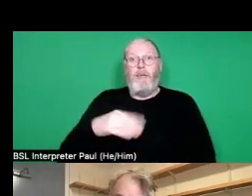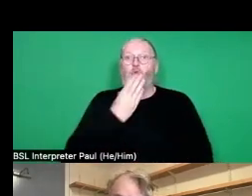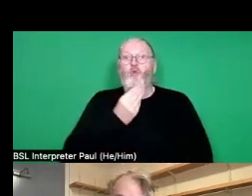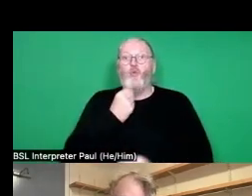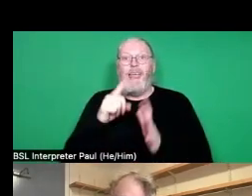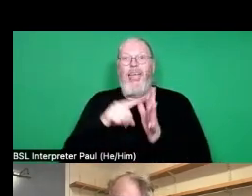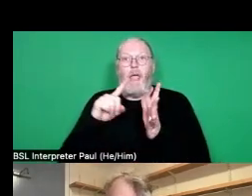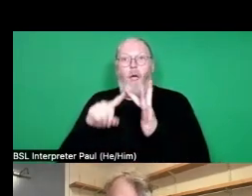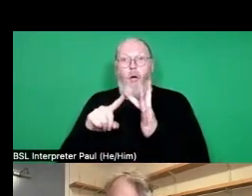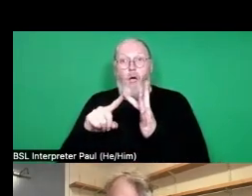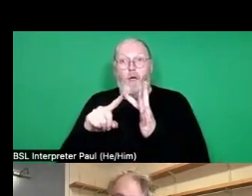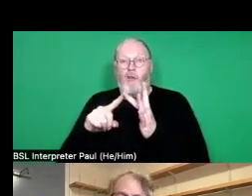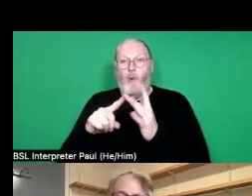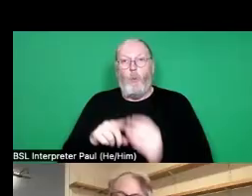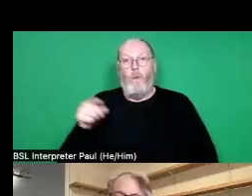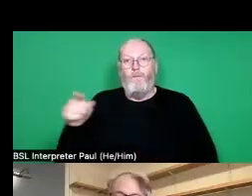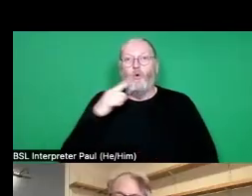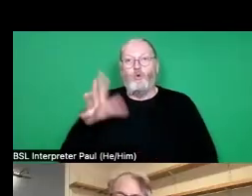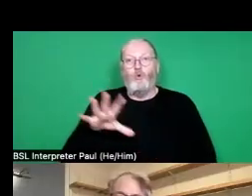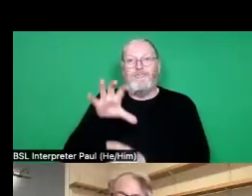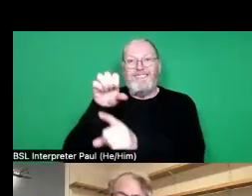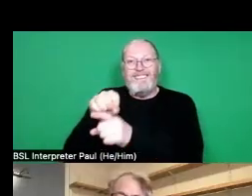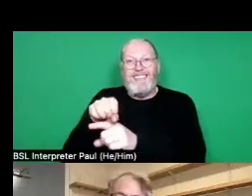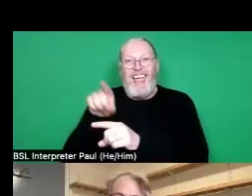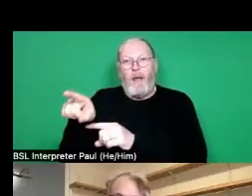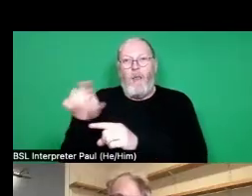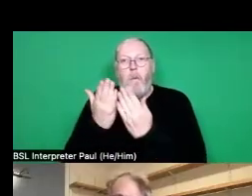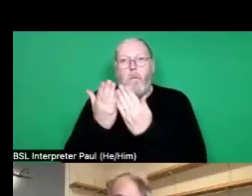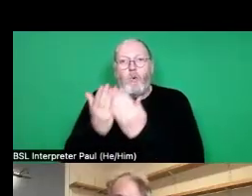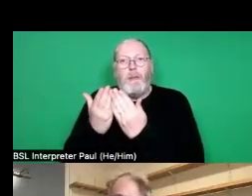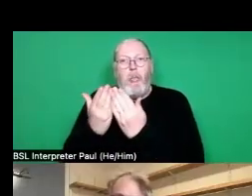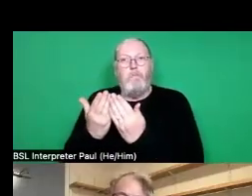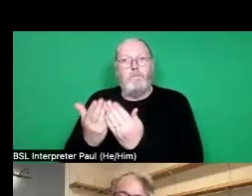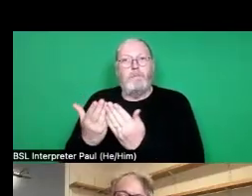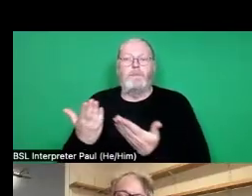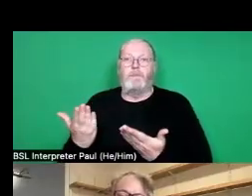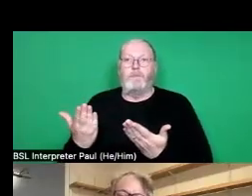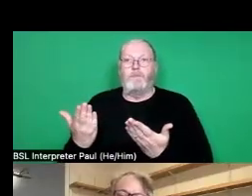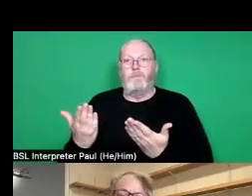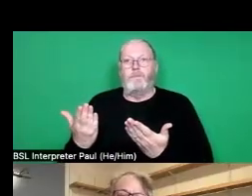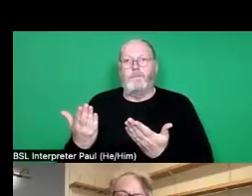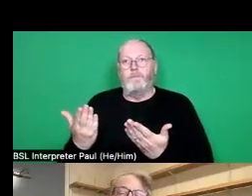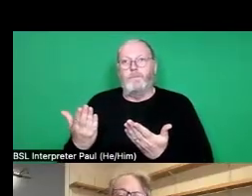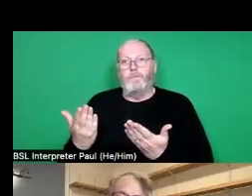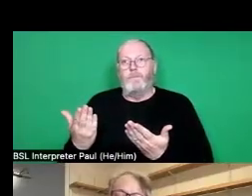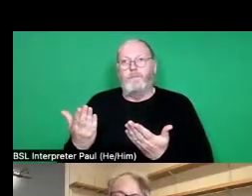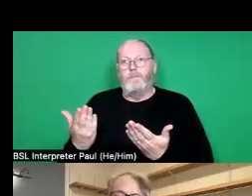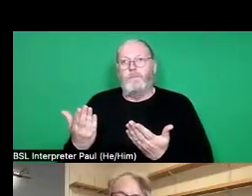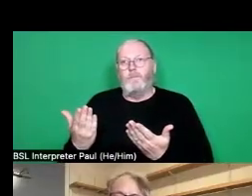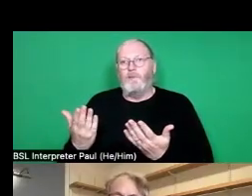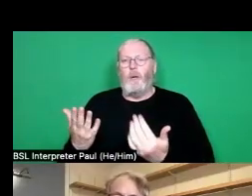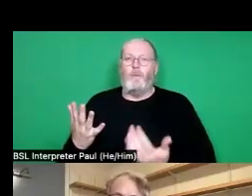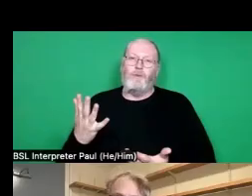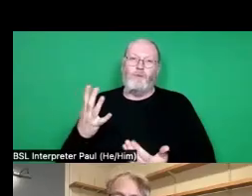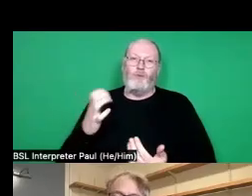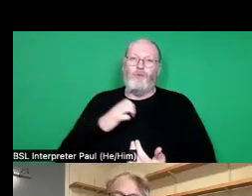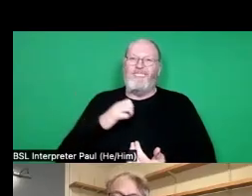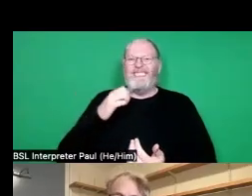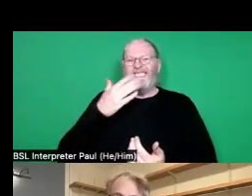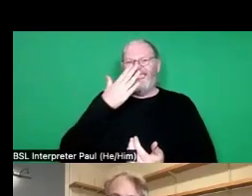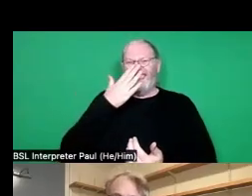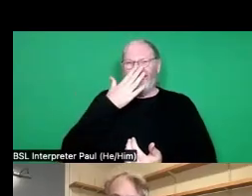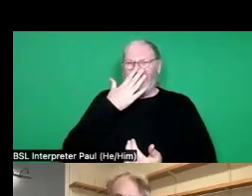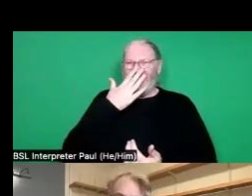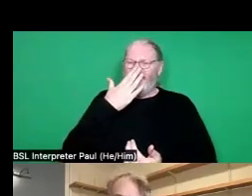detect Uyghur Muslims. And as we kind of may be aware, it's sort of the attention on this seems to have died down